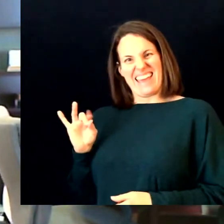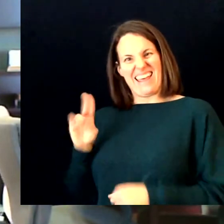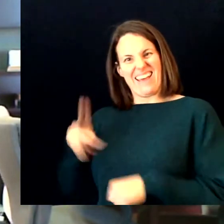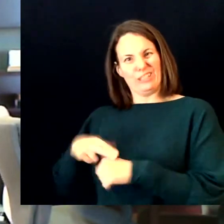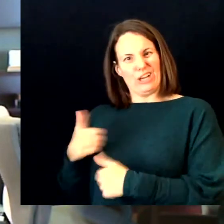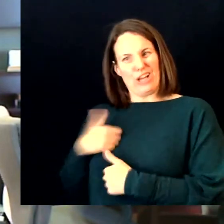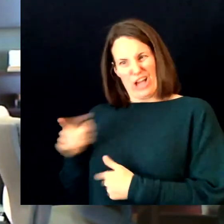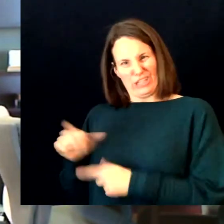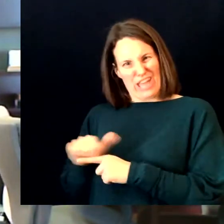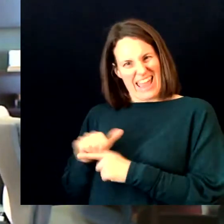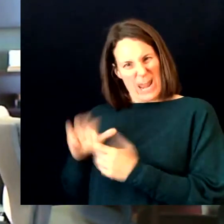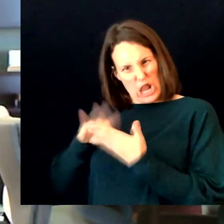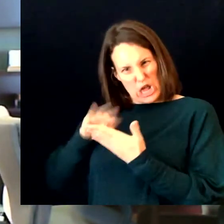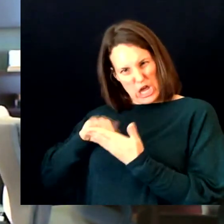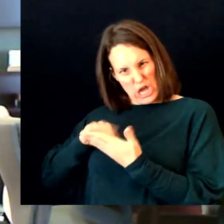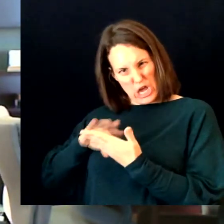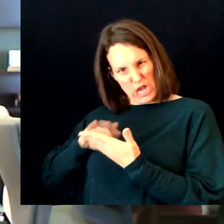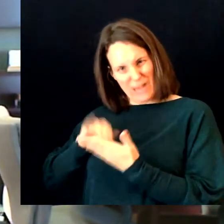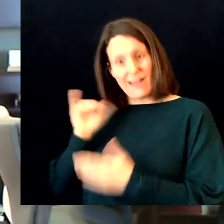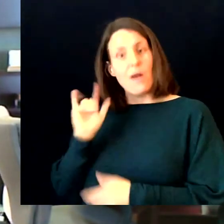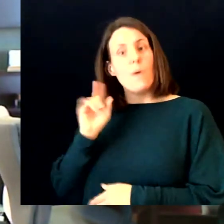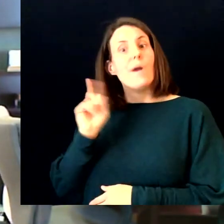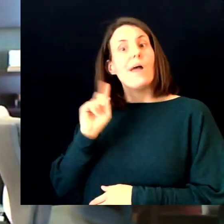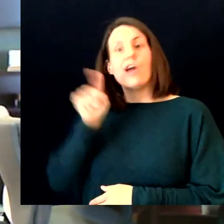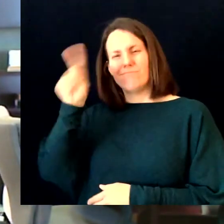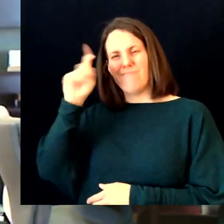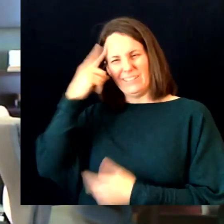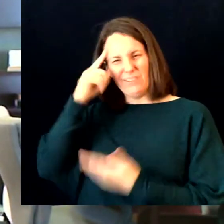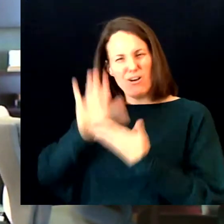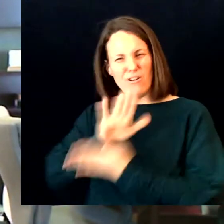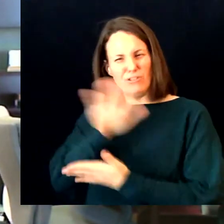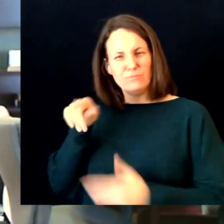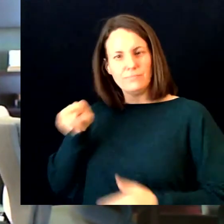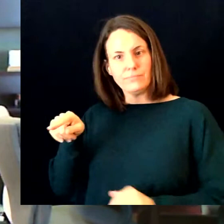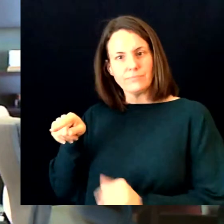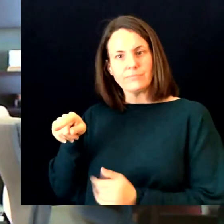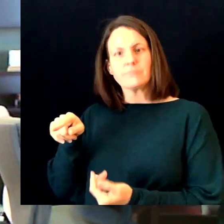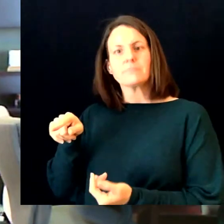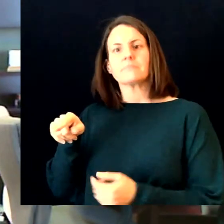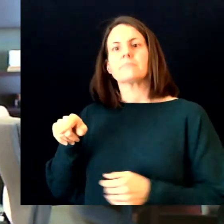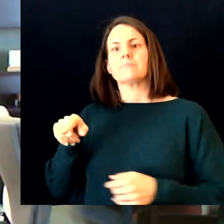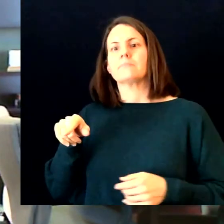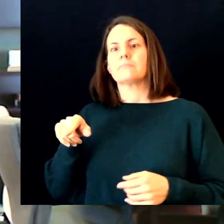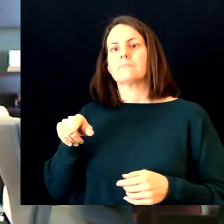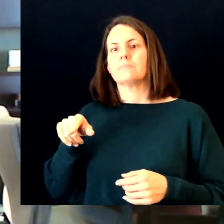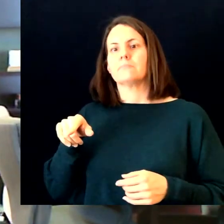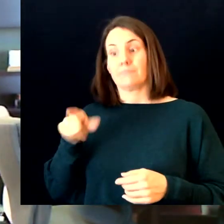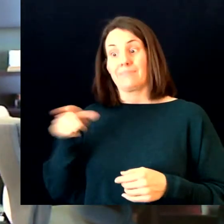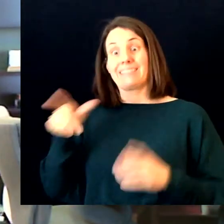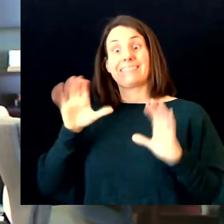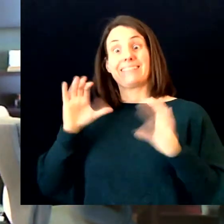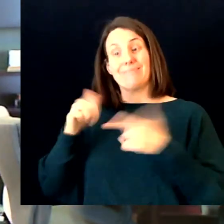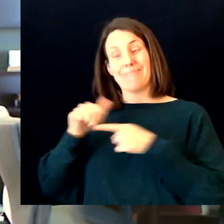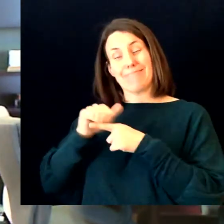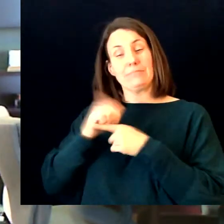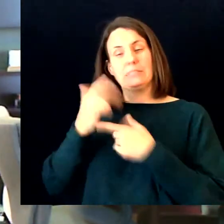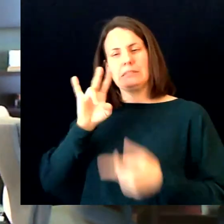will be deployed by the end of January, and we expect that that will free up in the neighborhood of